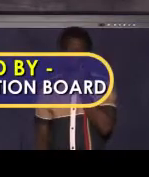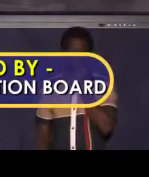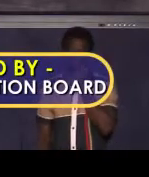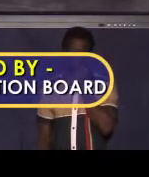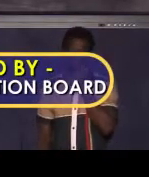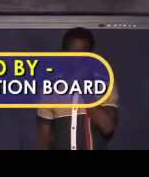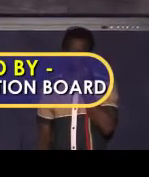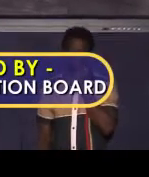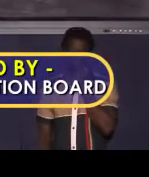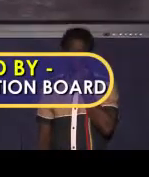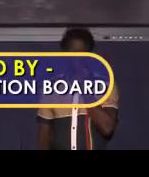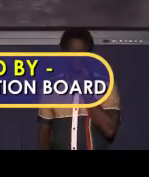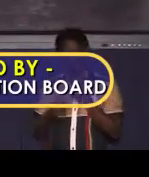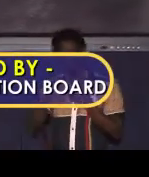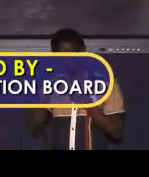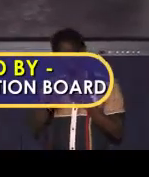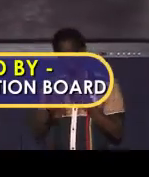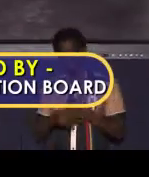Can't.